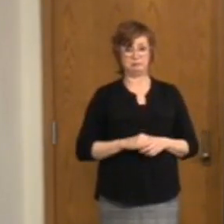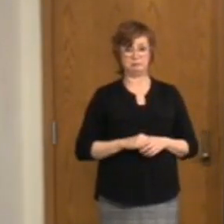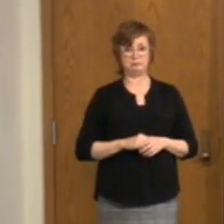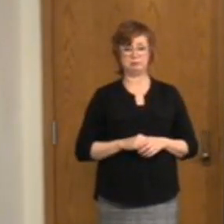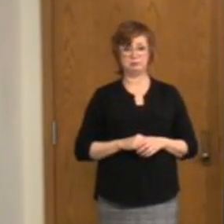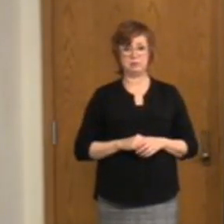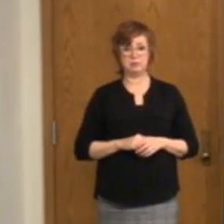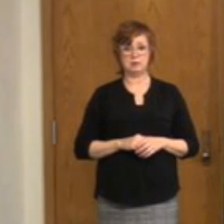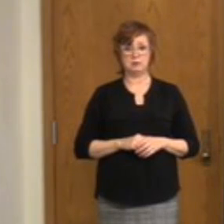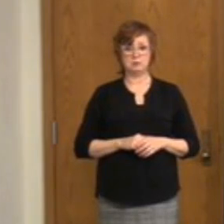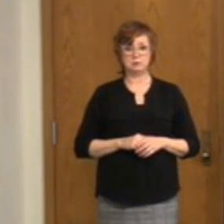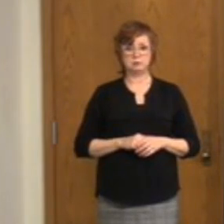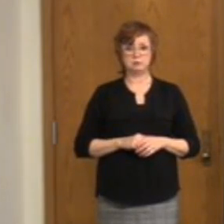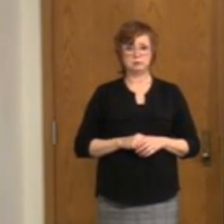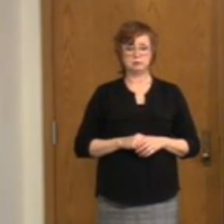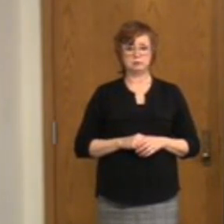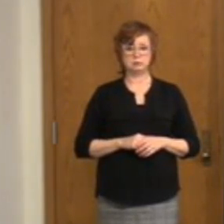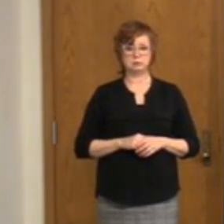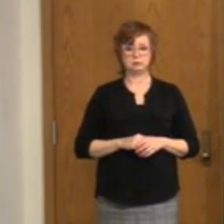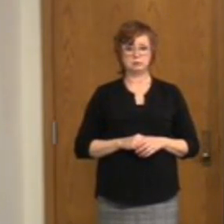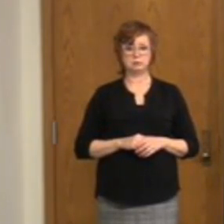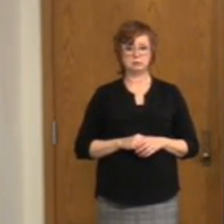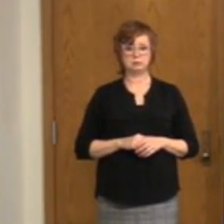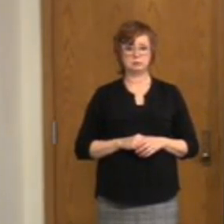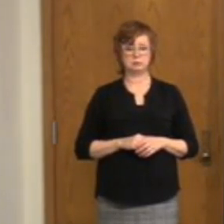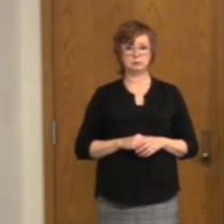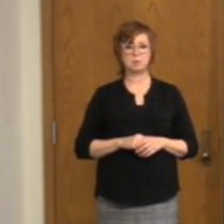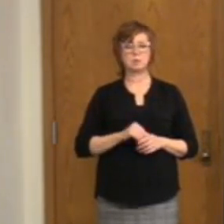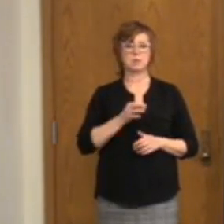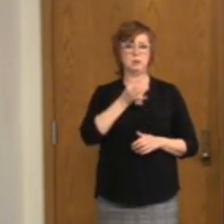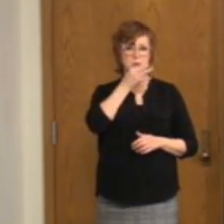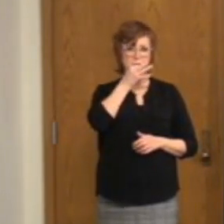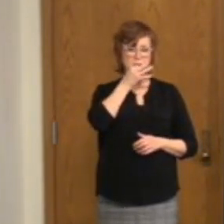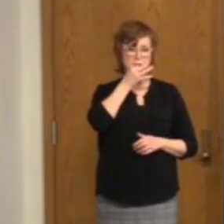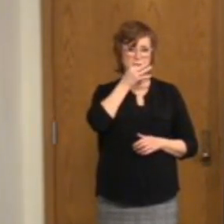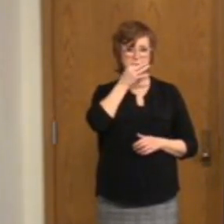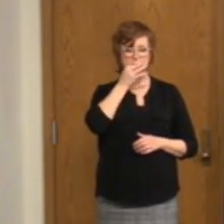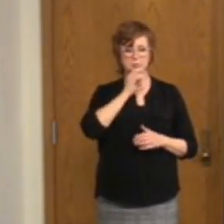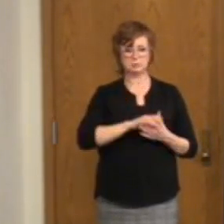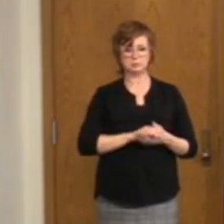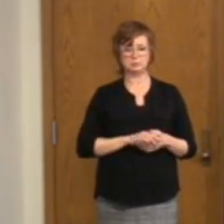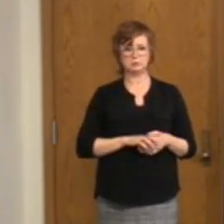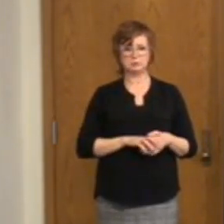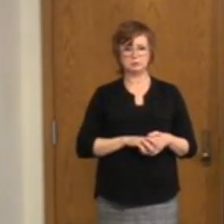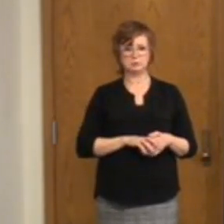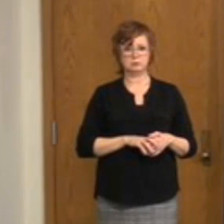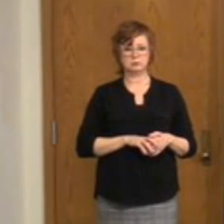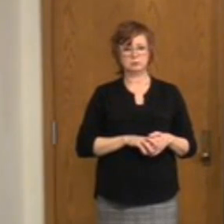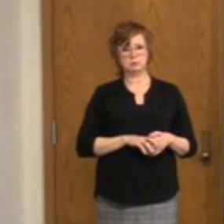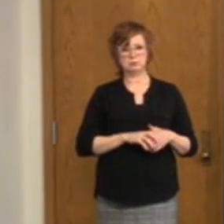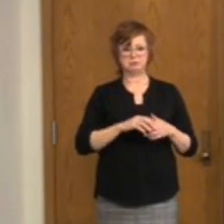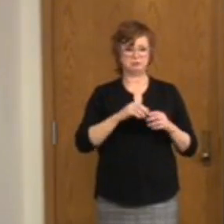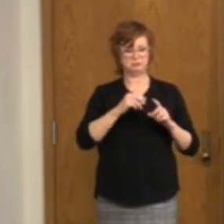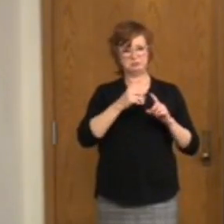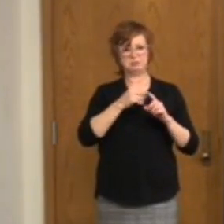should I think start thinking of getting the vaccine fairly soon, in a matter of 2 to 3